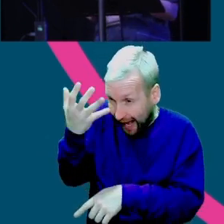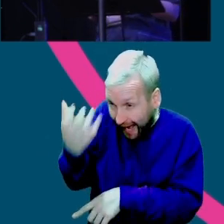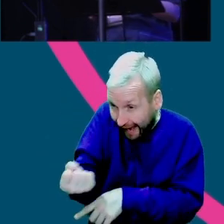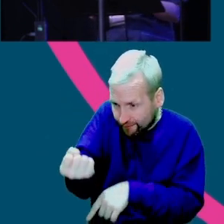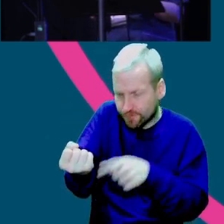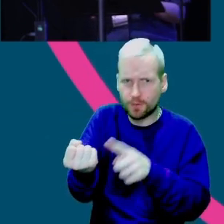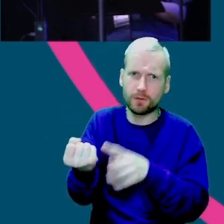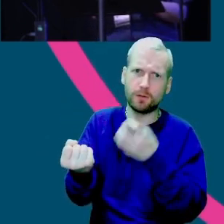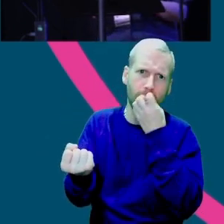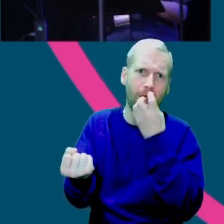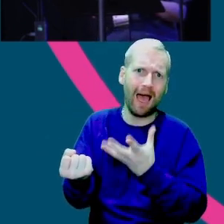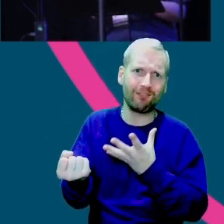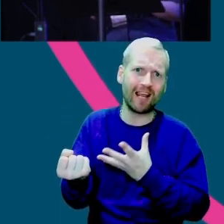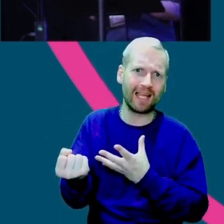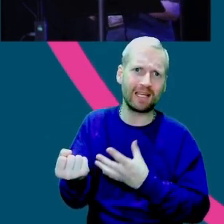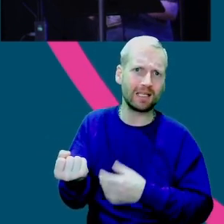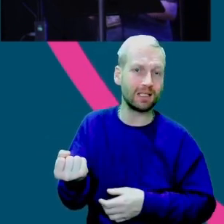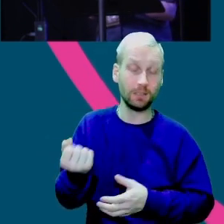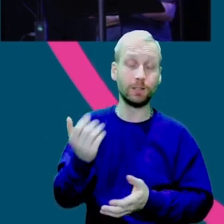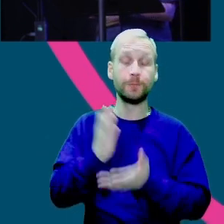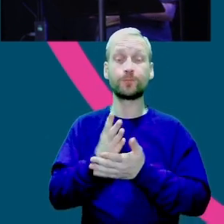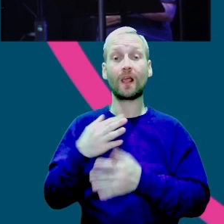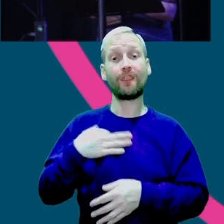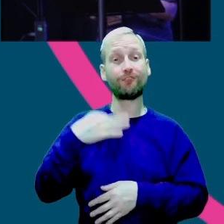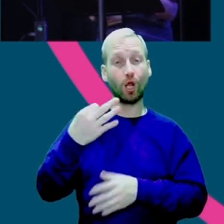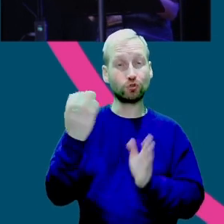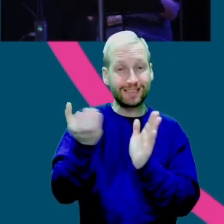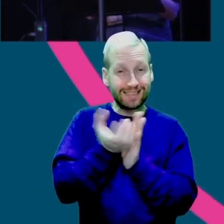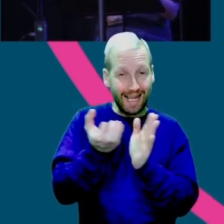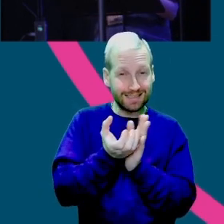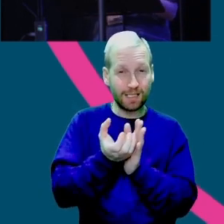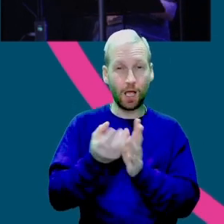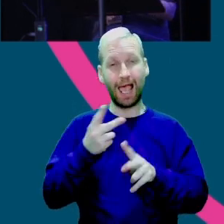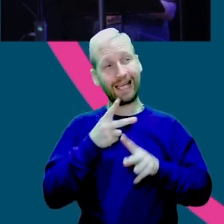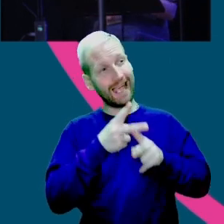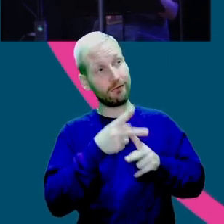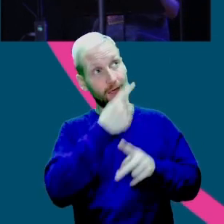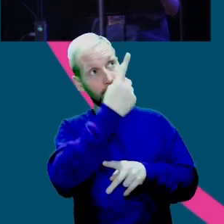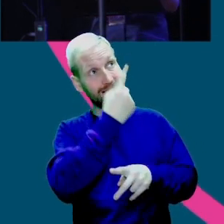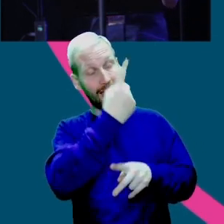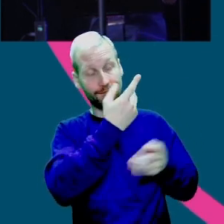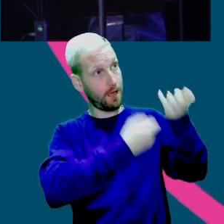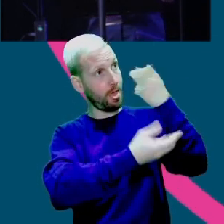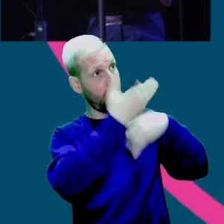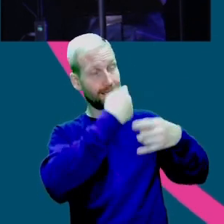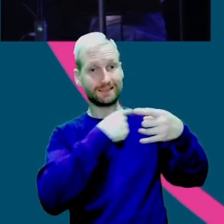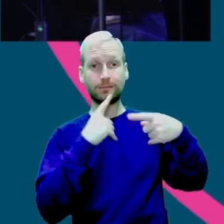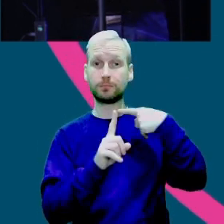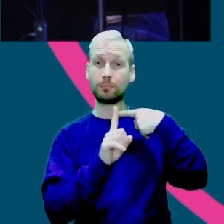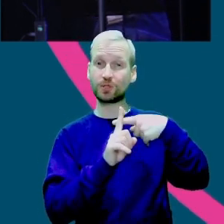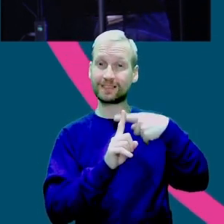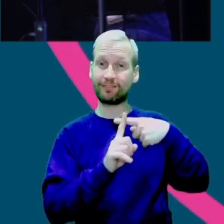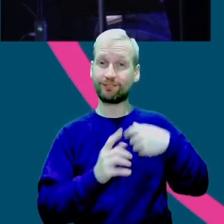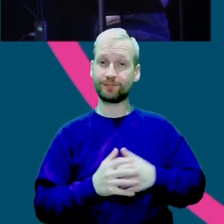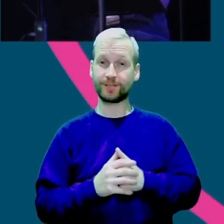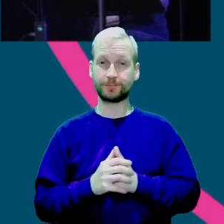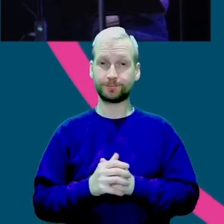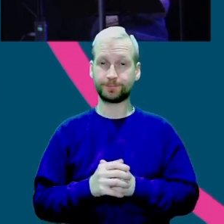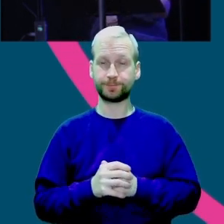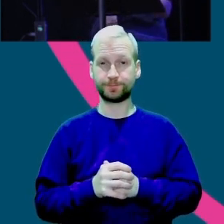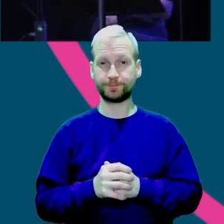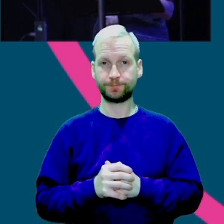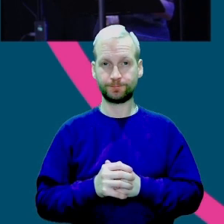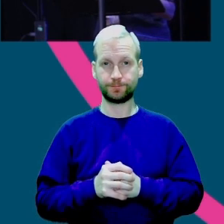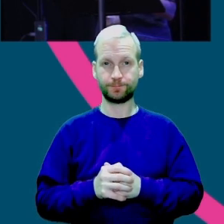from health, social care and the voluntary sector as well as directly from carers themselves. Next slide, please.